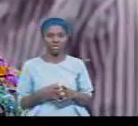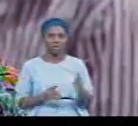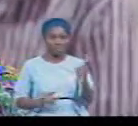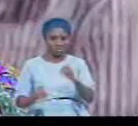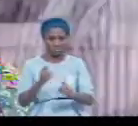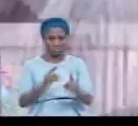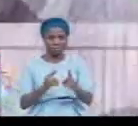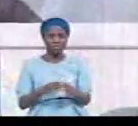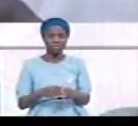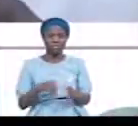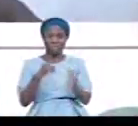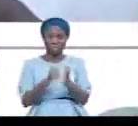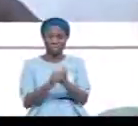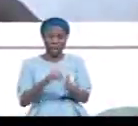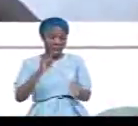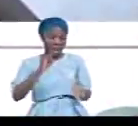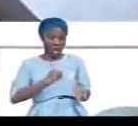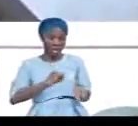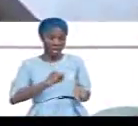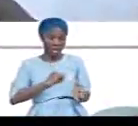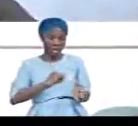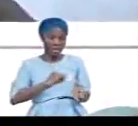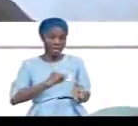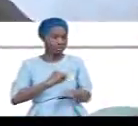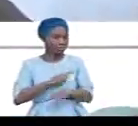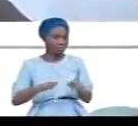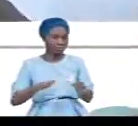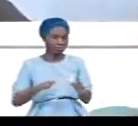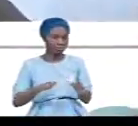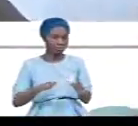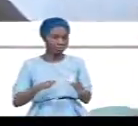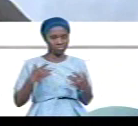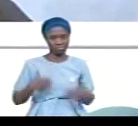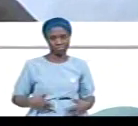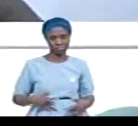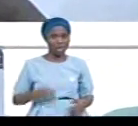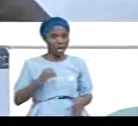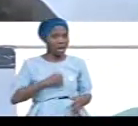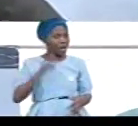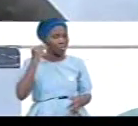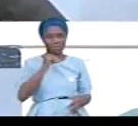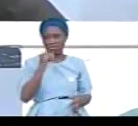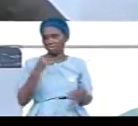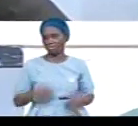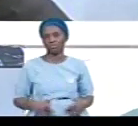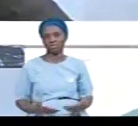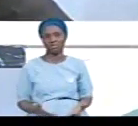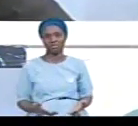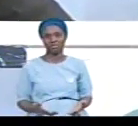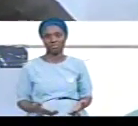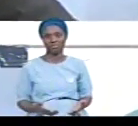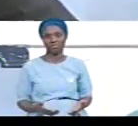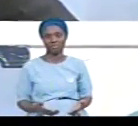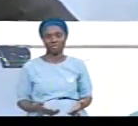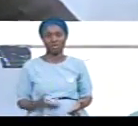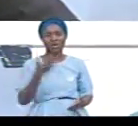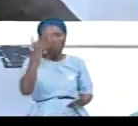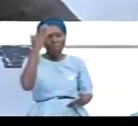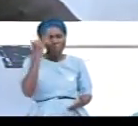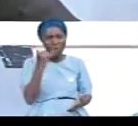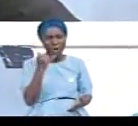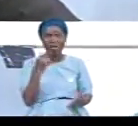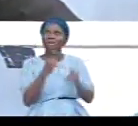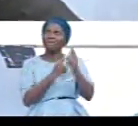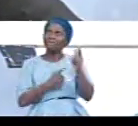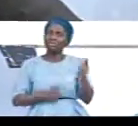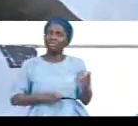I didn't give up. I didn't quit. I wasn't discouraged. Why? Why has the Lord not